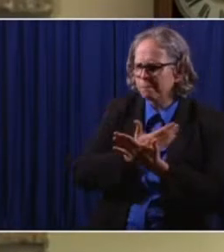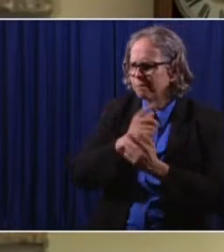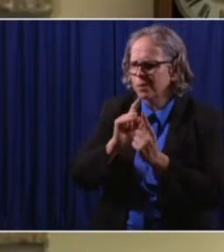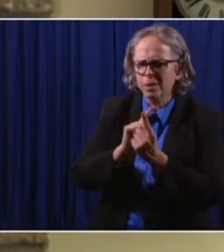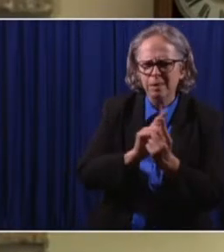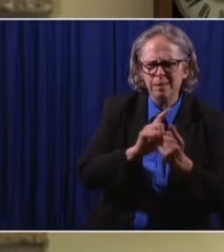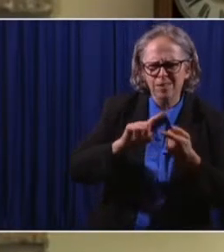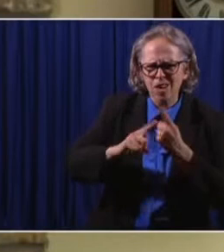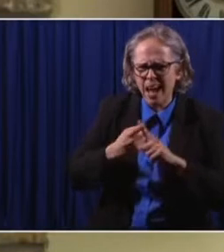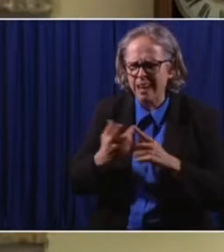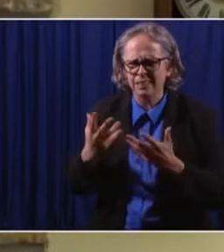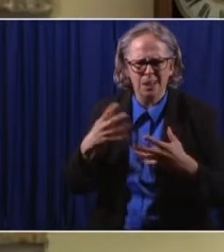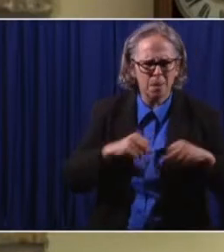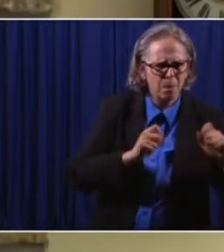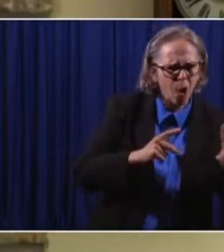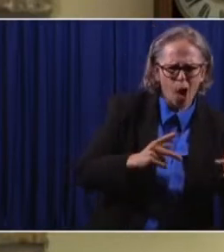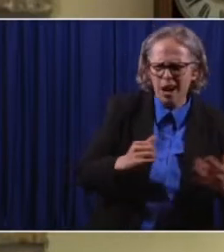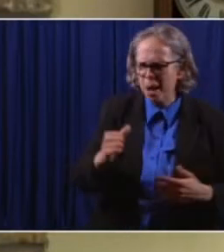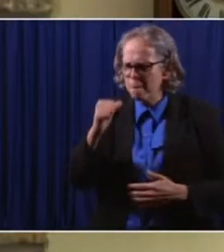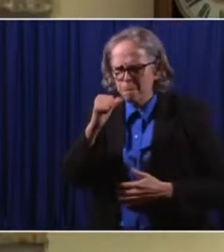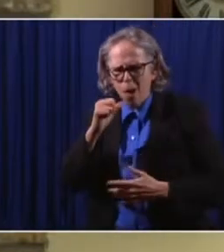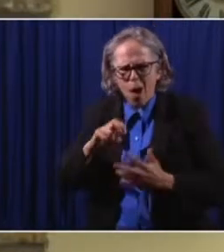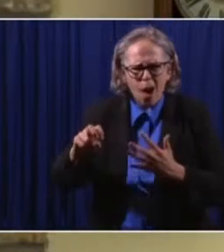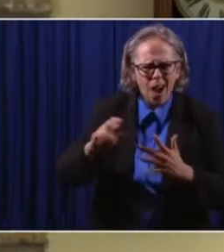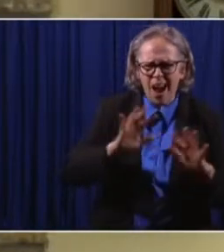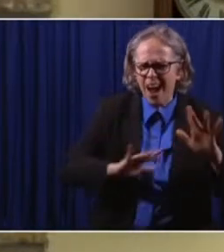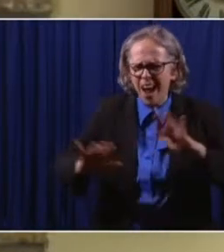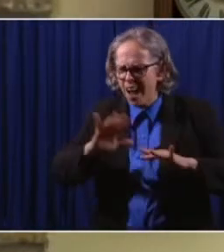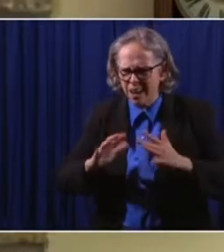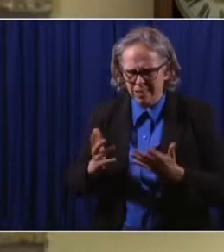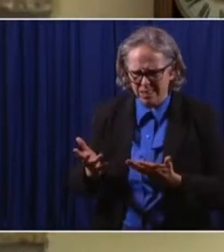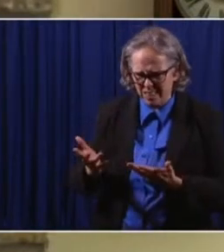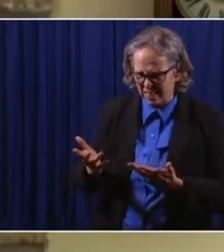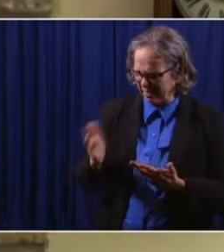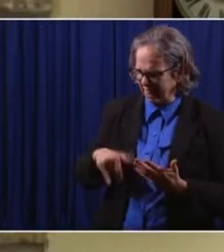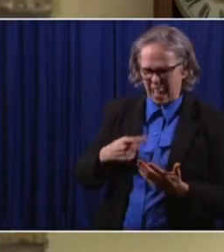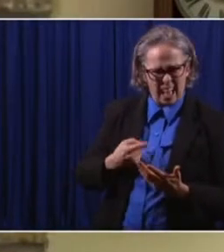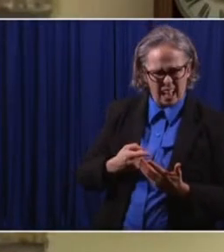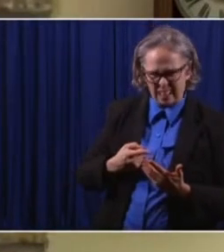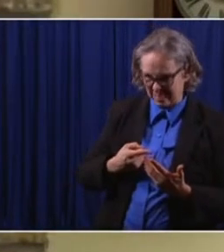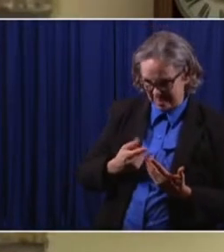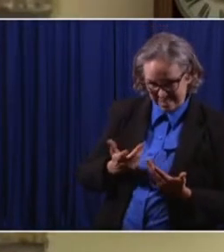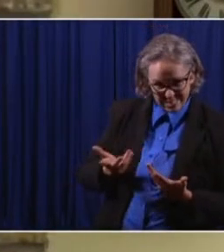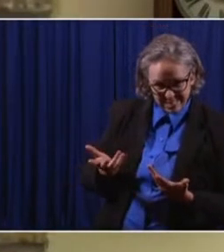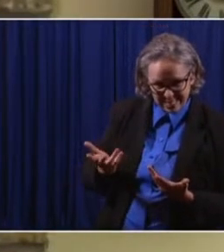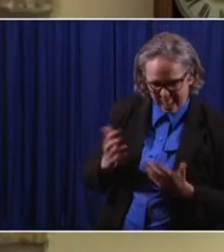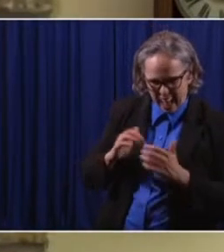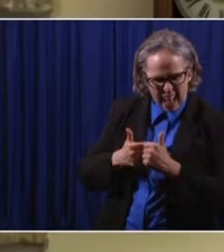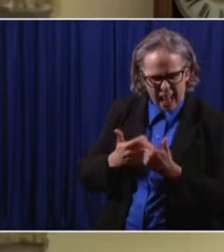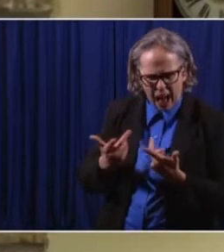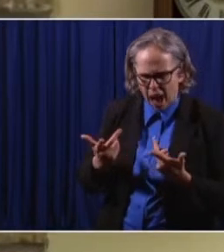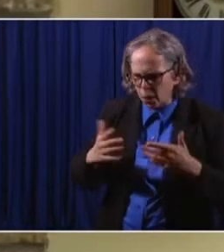going to bars, doing all kinds of things. So how do you balance that?